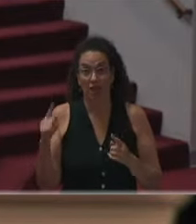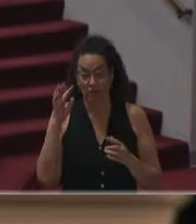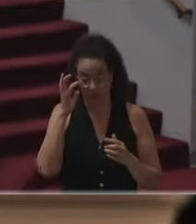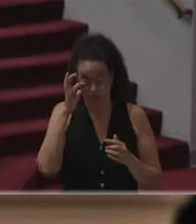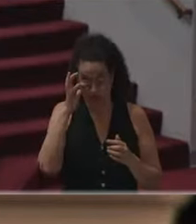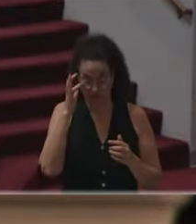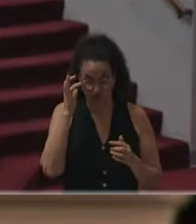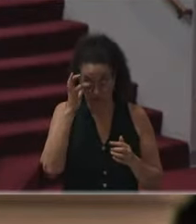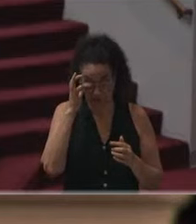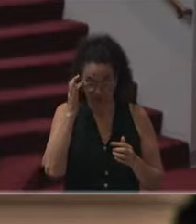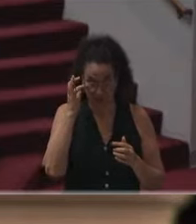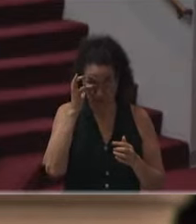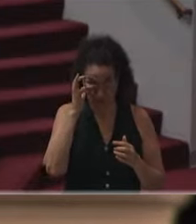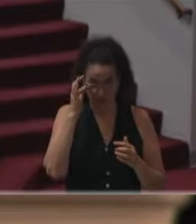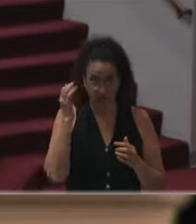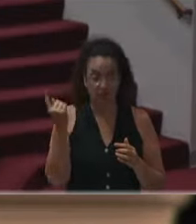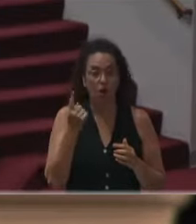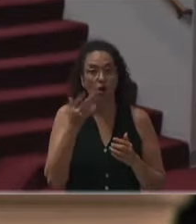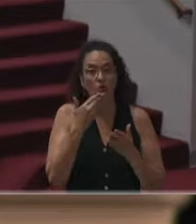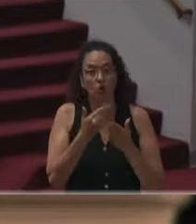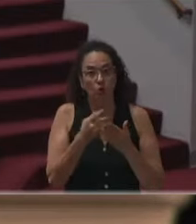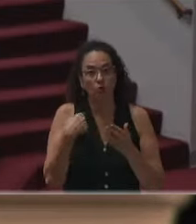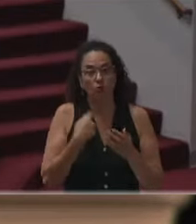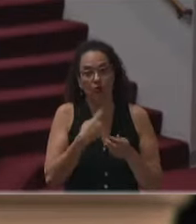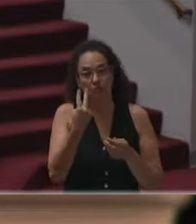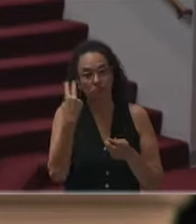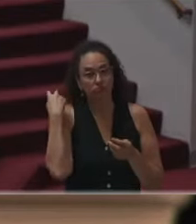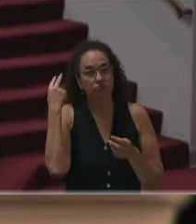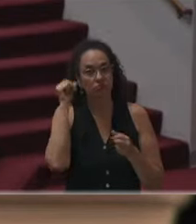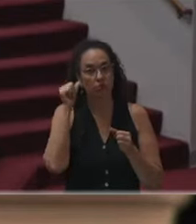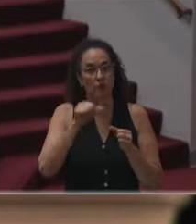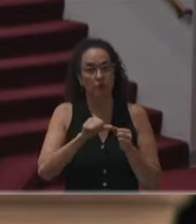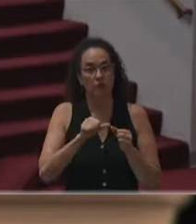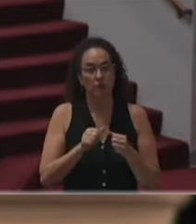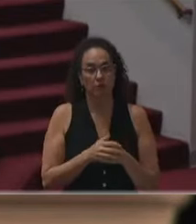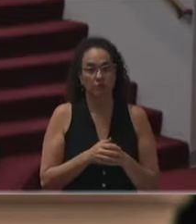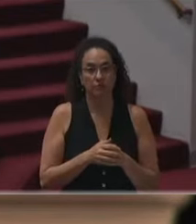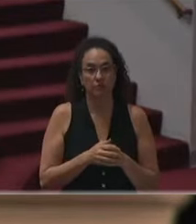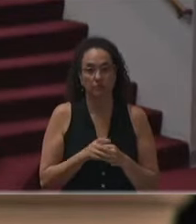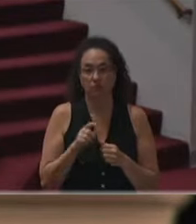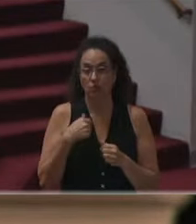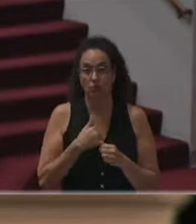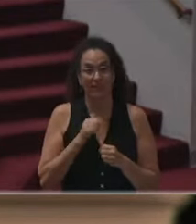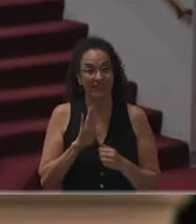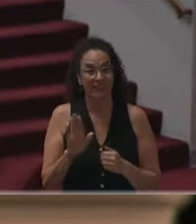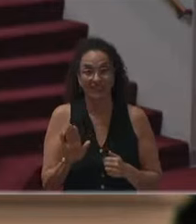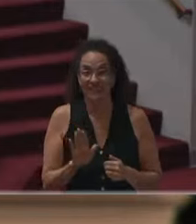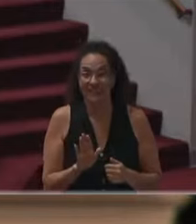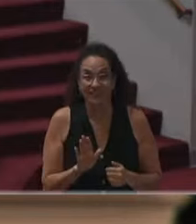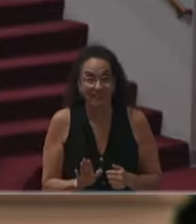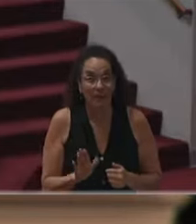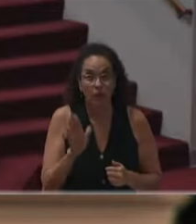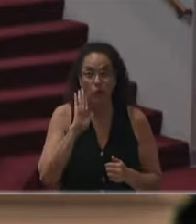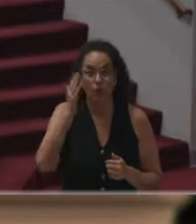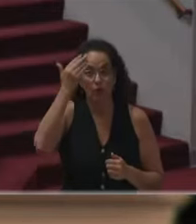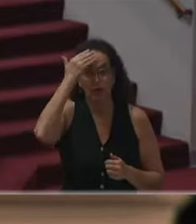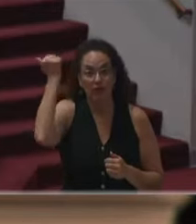good for us to recall and to remember so that we never forget those